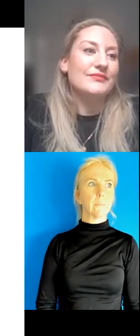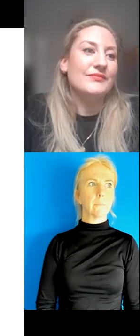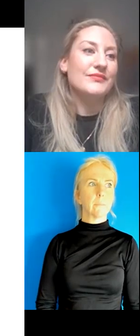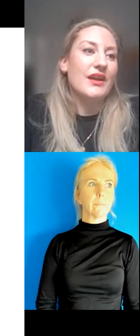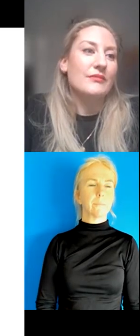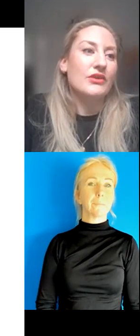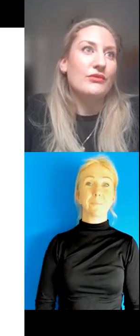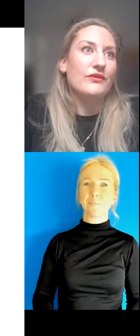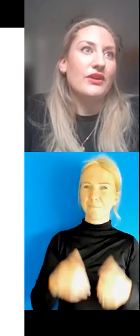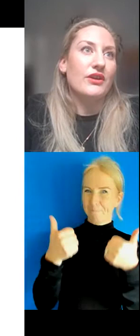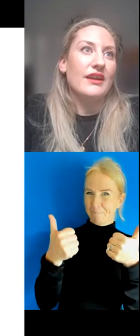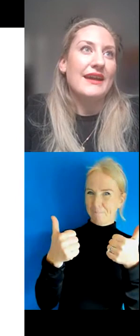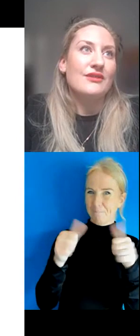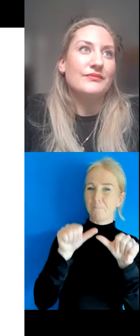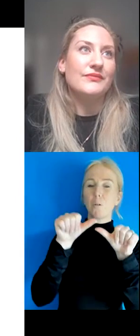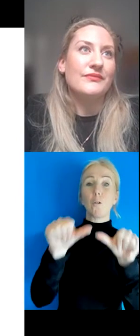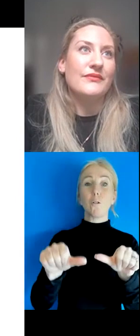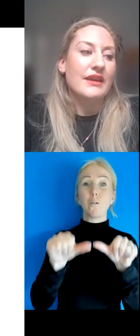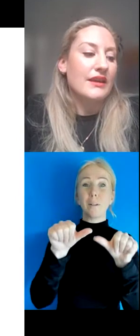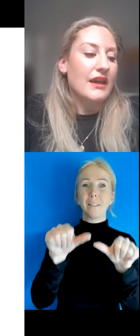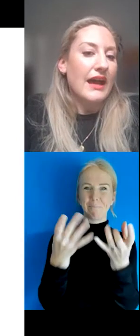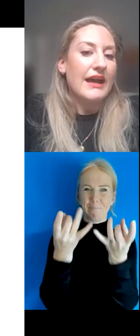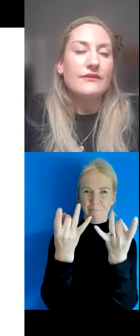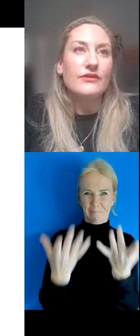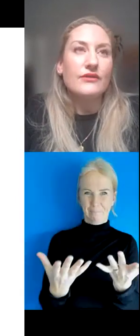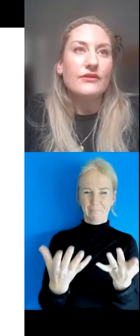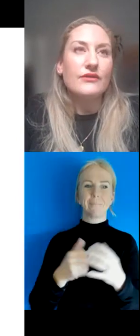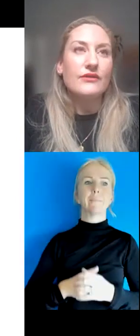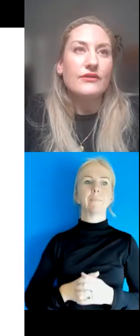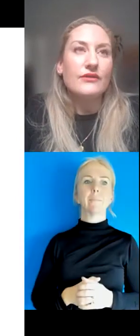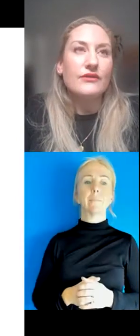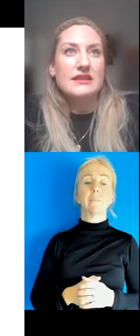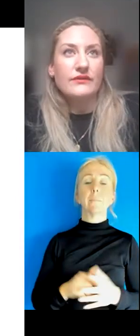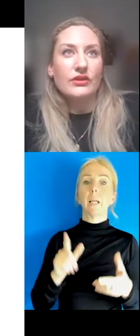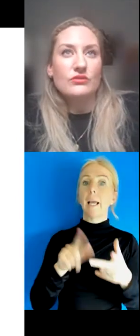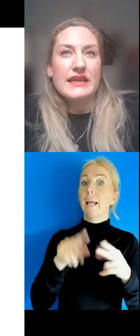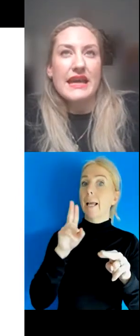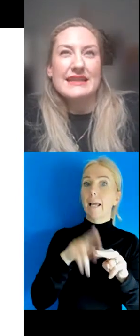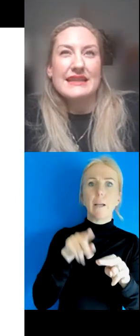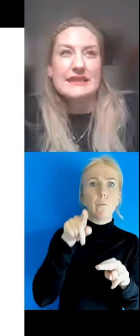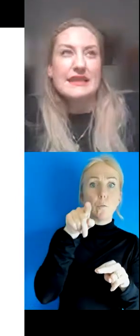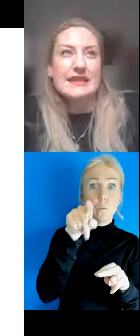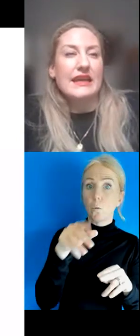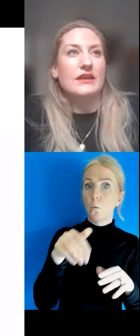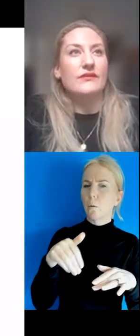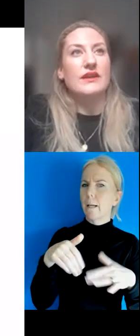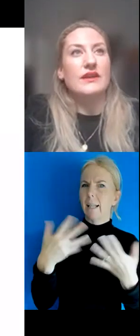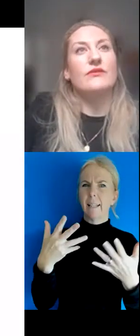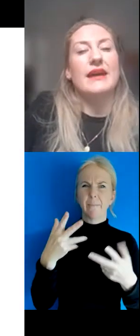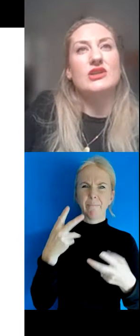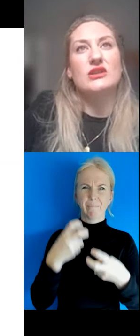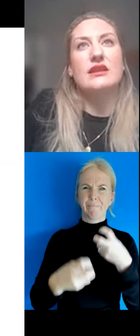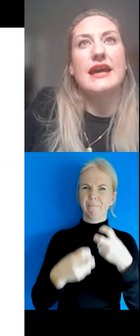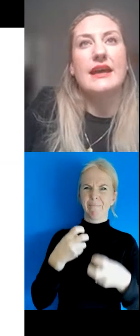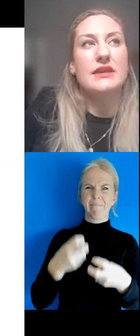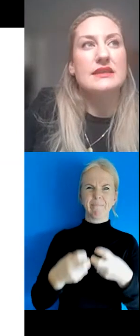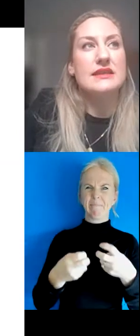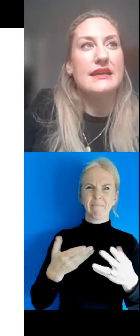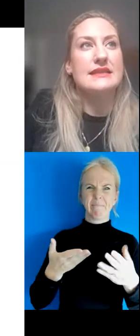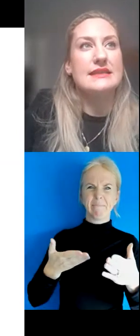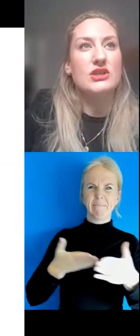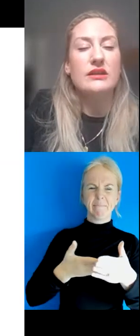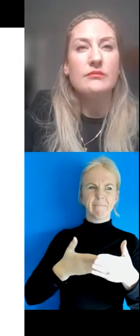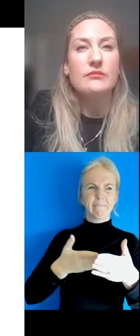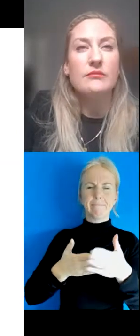Okay, I'm going to move on now. If you're having difficulty accessing any of the information